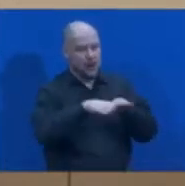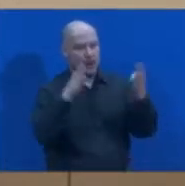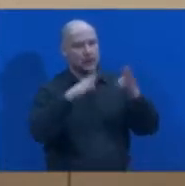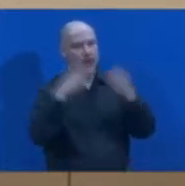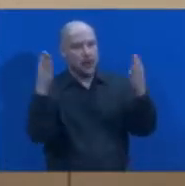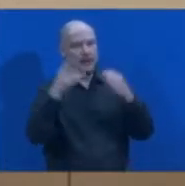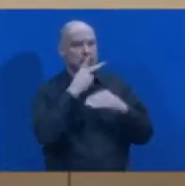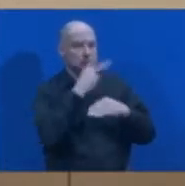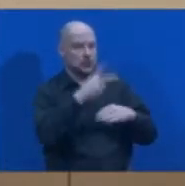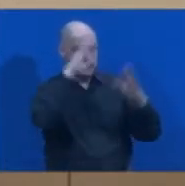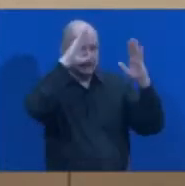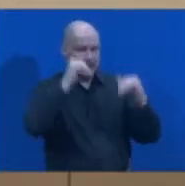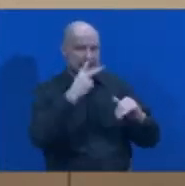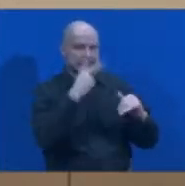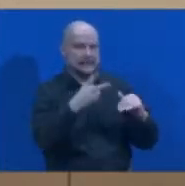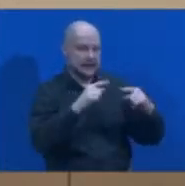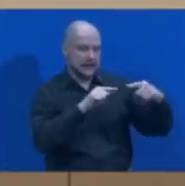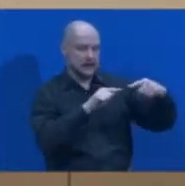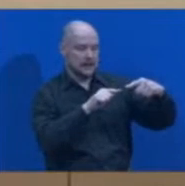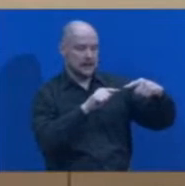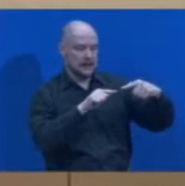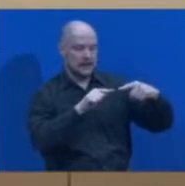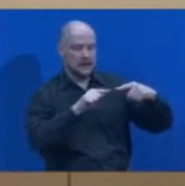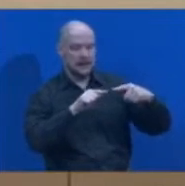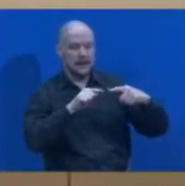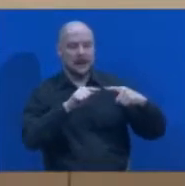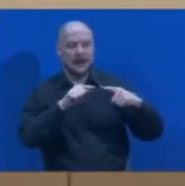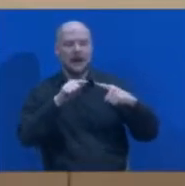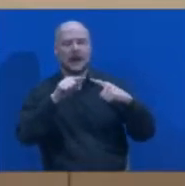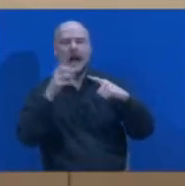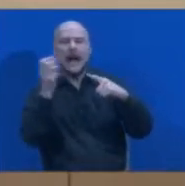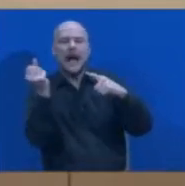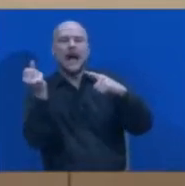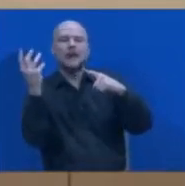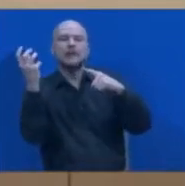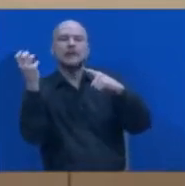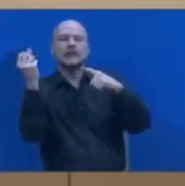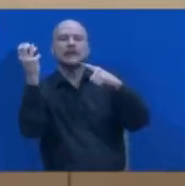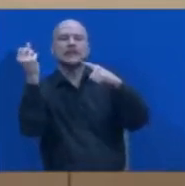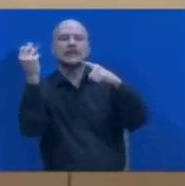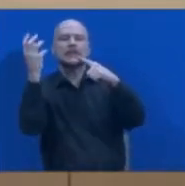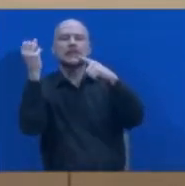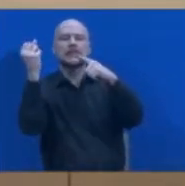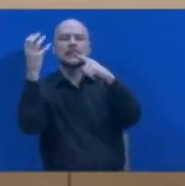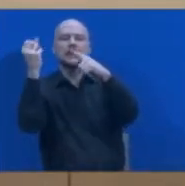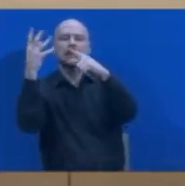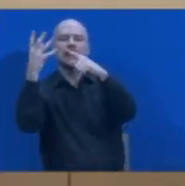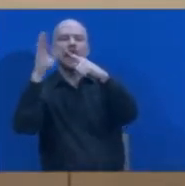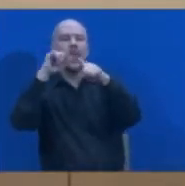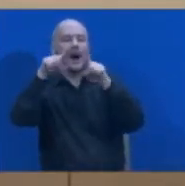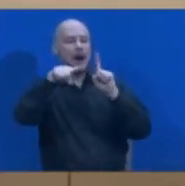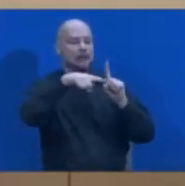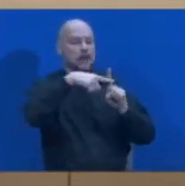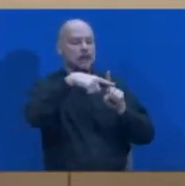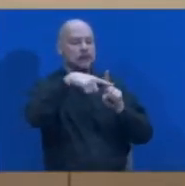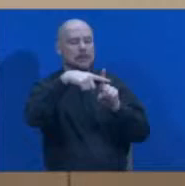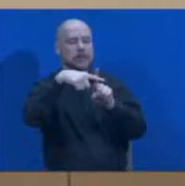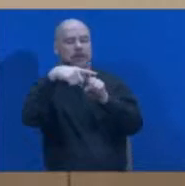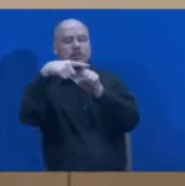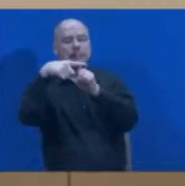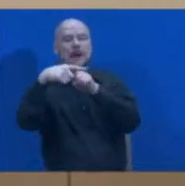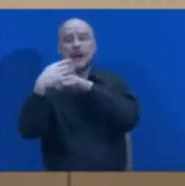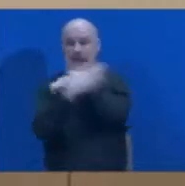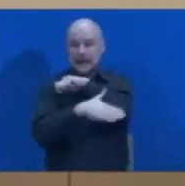more cases. How many more cases would have to happen or come back positive for the